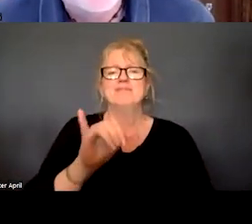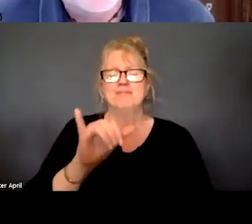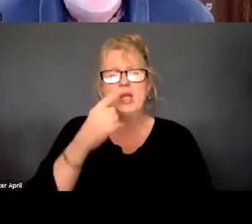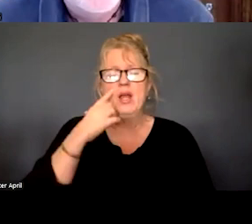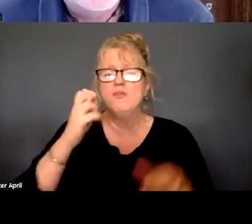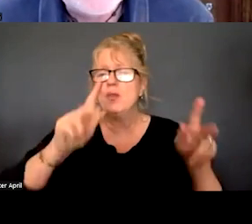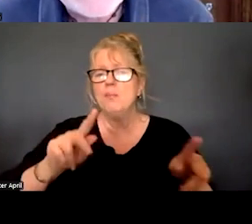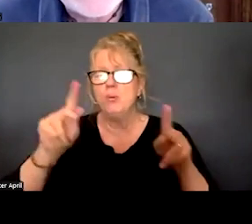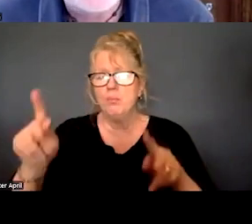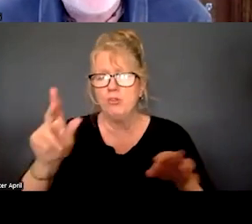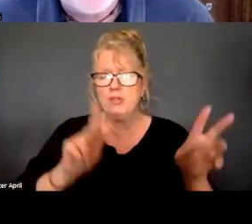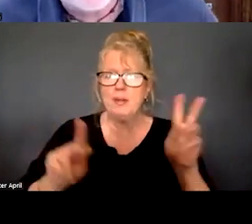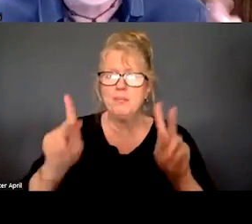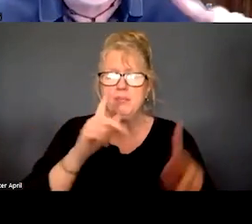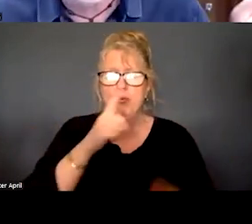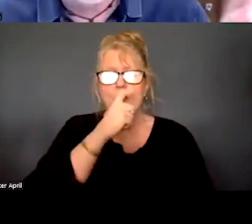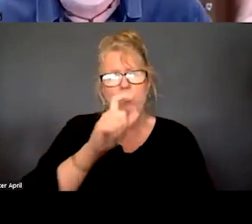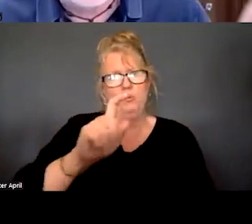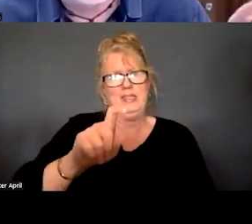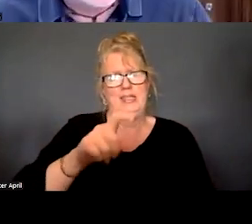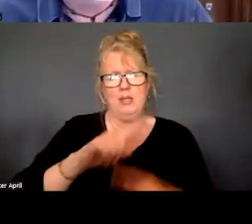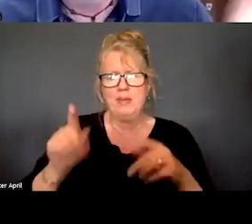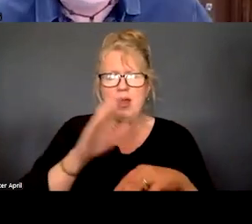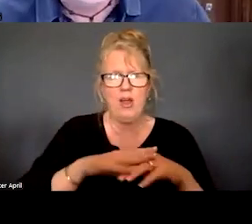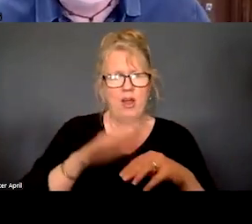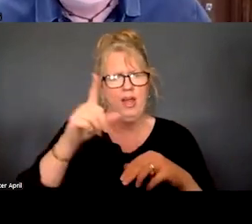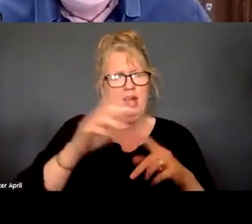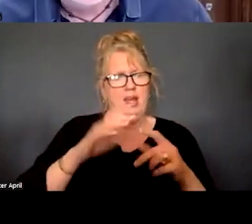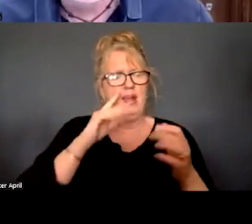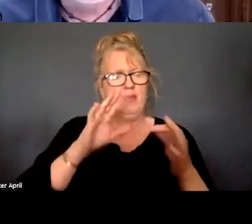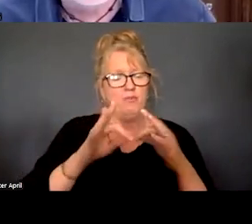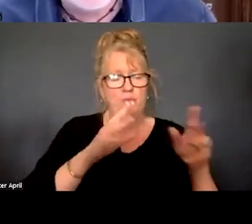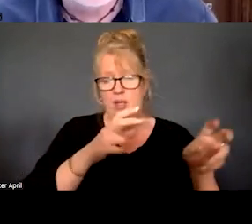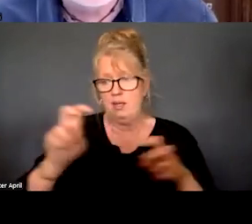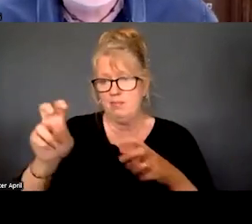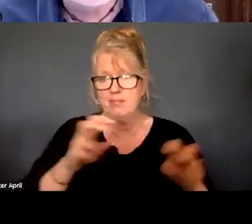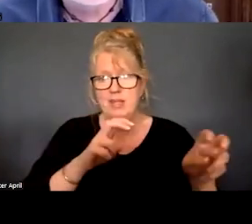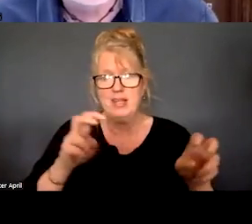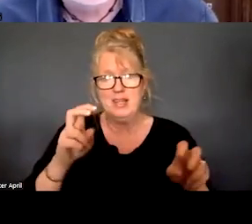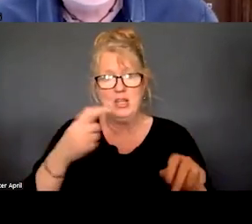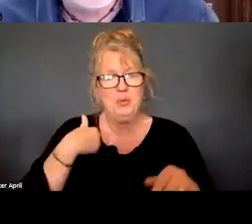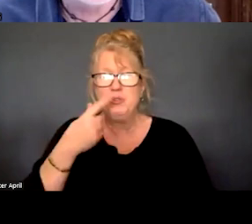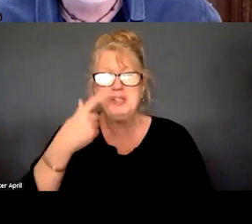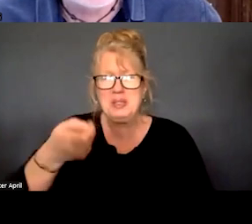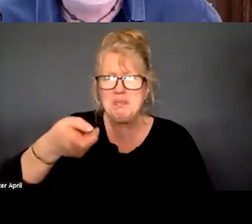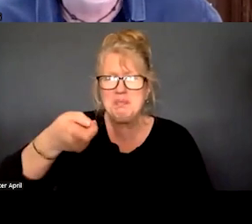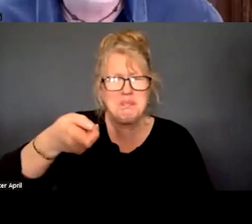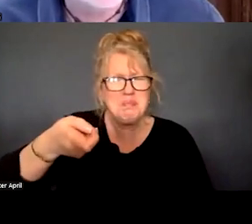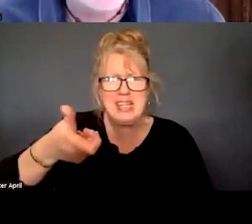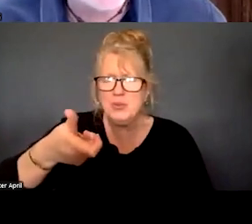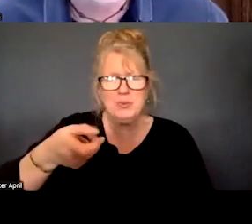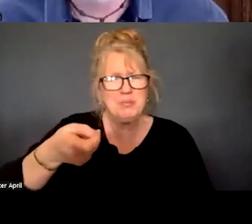of people that needed to move on that freeway from us to medical was minute. Yeah. So Minute Chris,